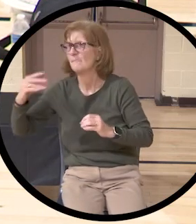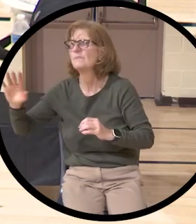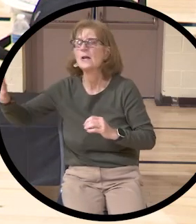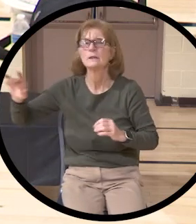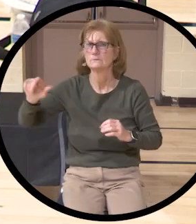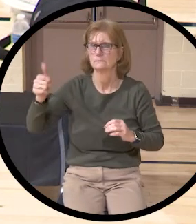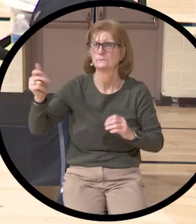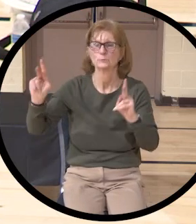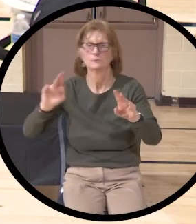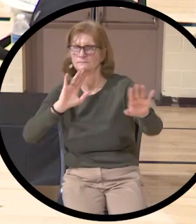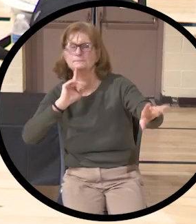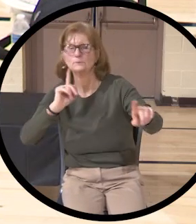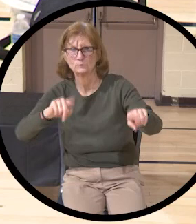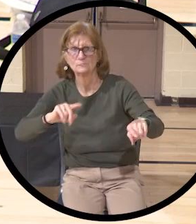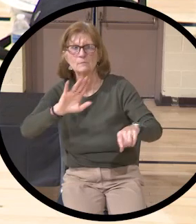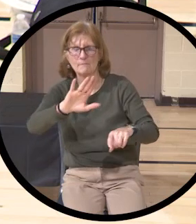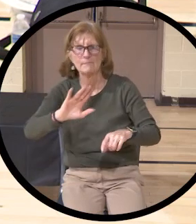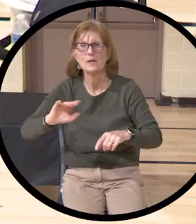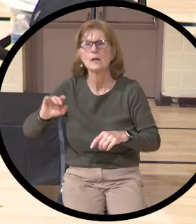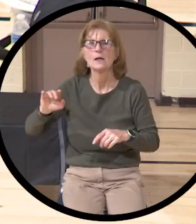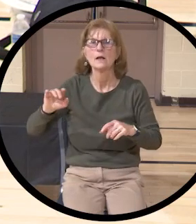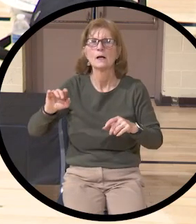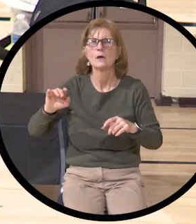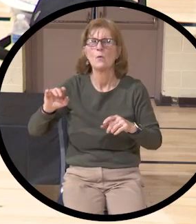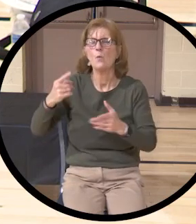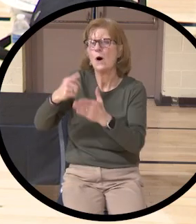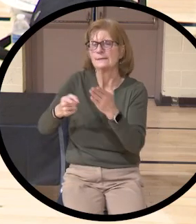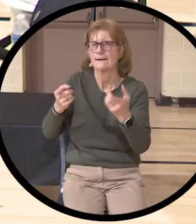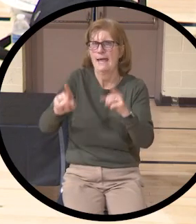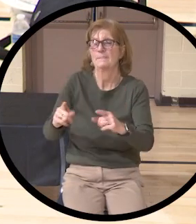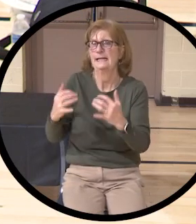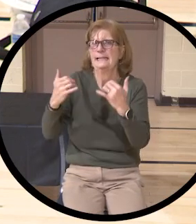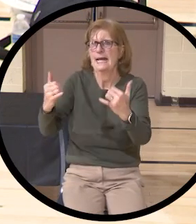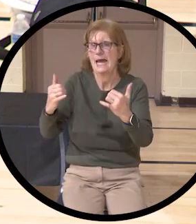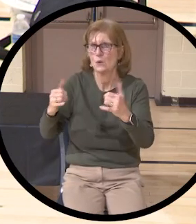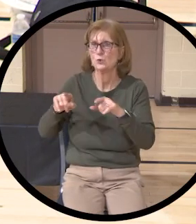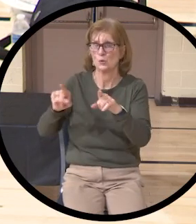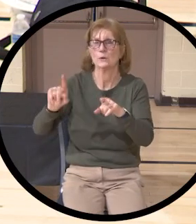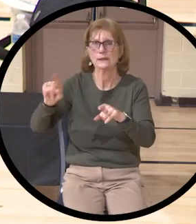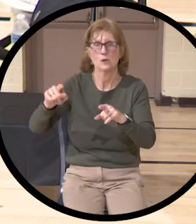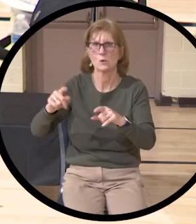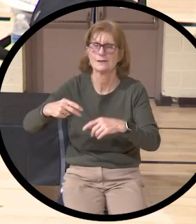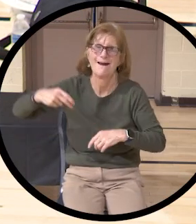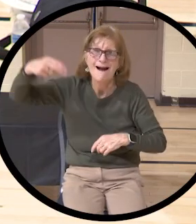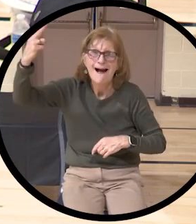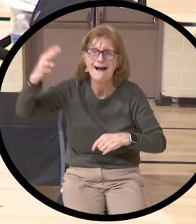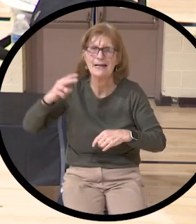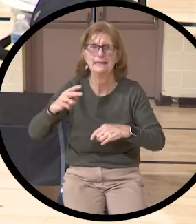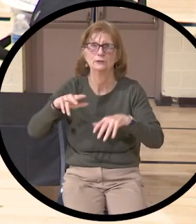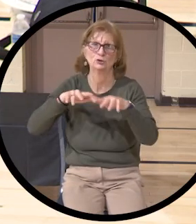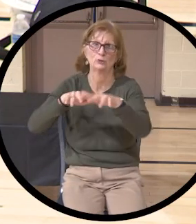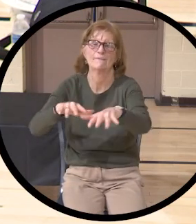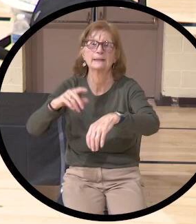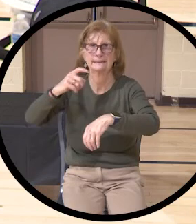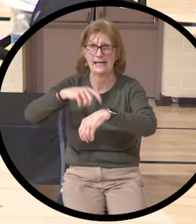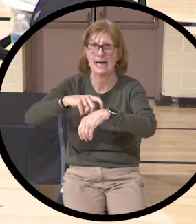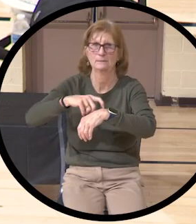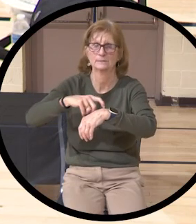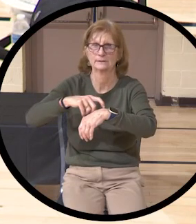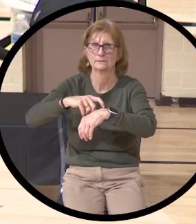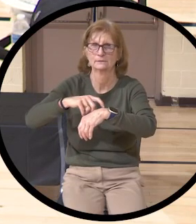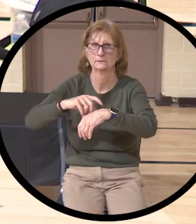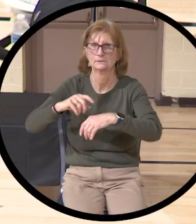we'll observe retroactively, and more what's happening now. Paige, do you want to walk through exactly what